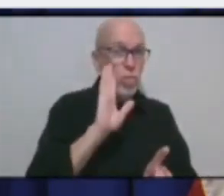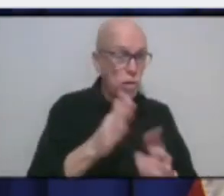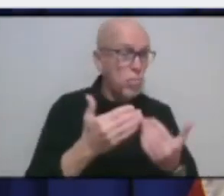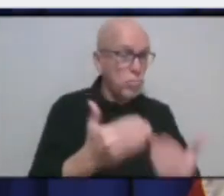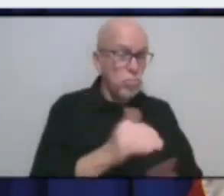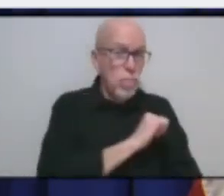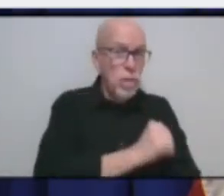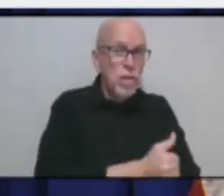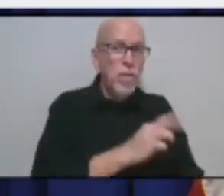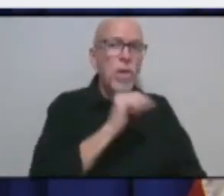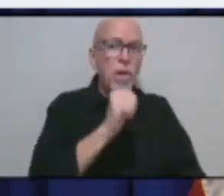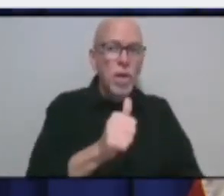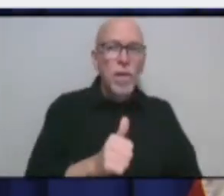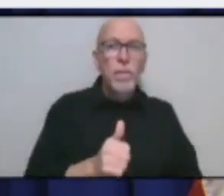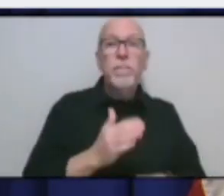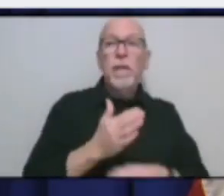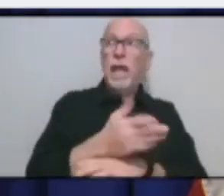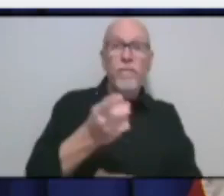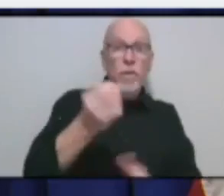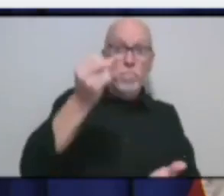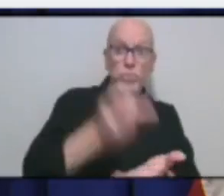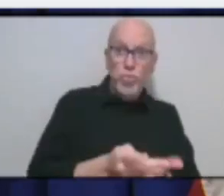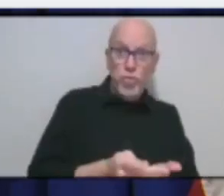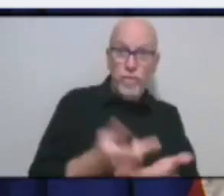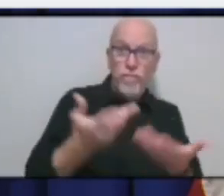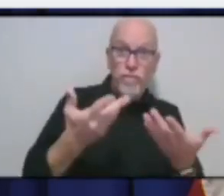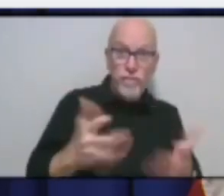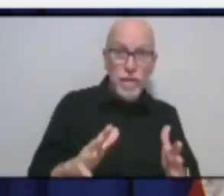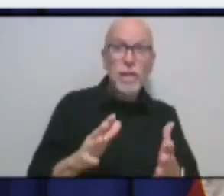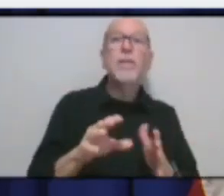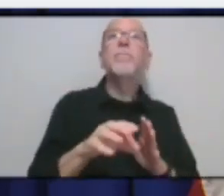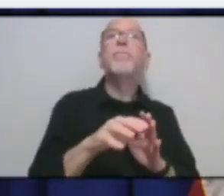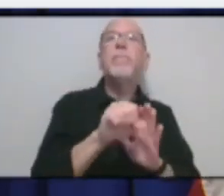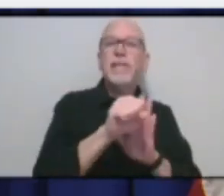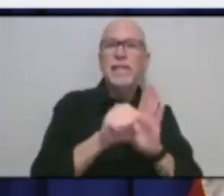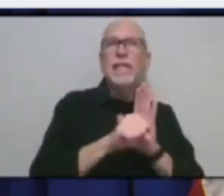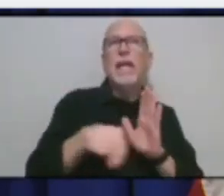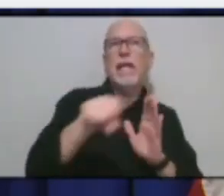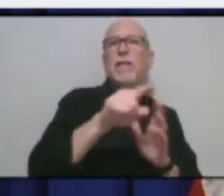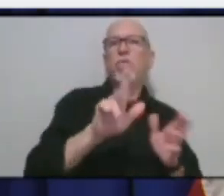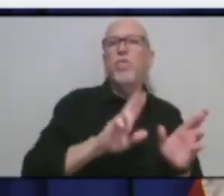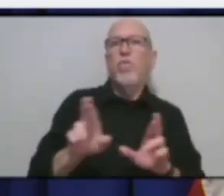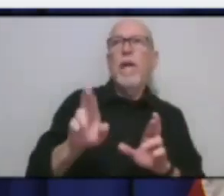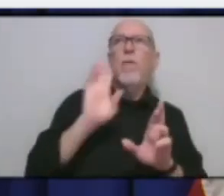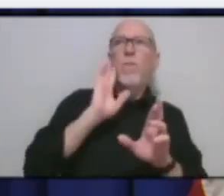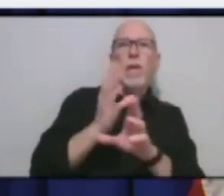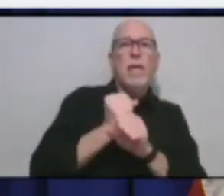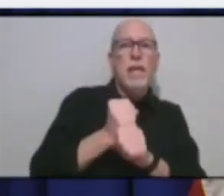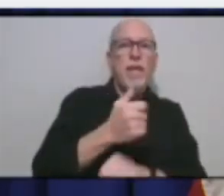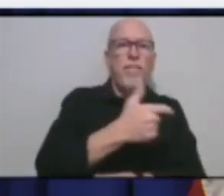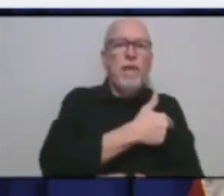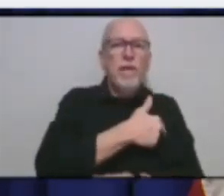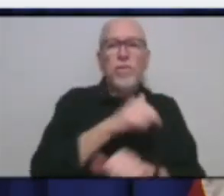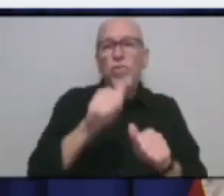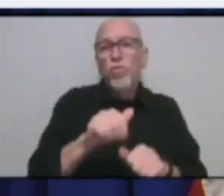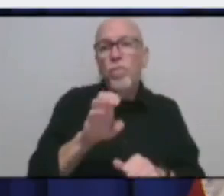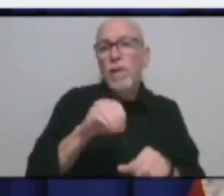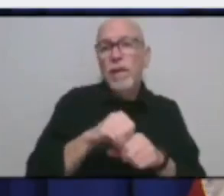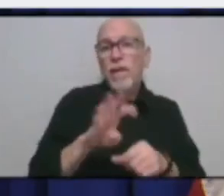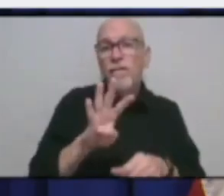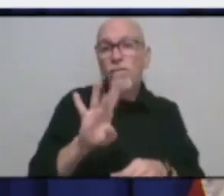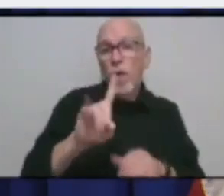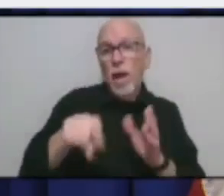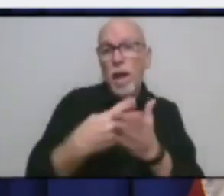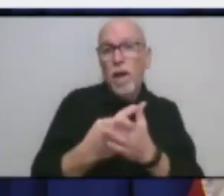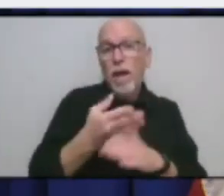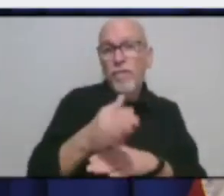authorization. Once that approval is issued, states have been told to be prepared to receive vaccine in as little as 48 hours.